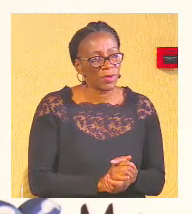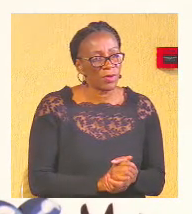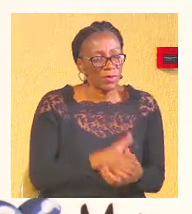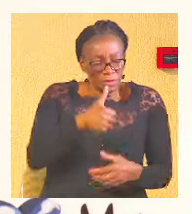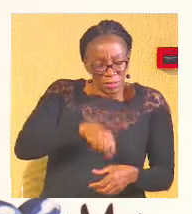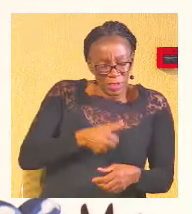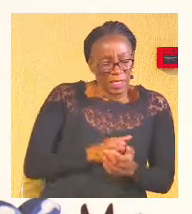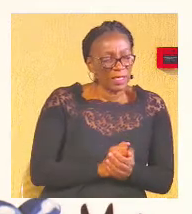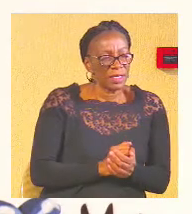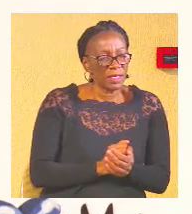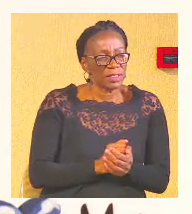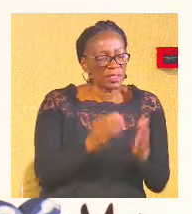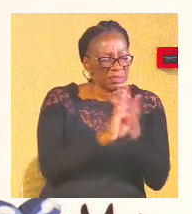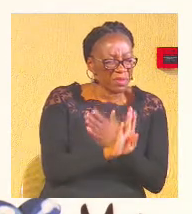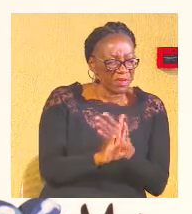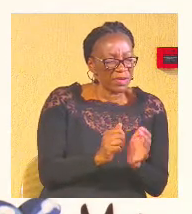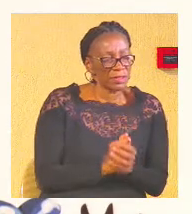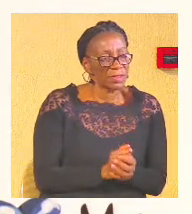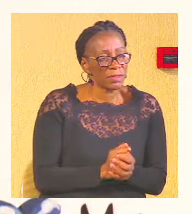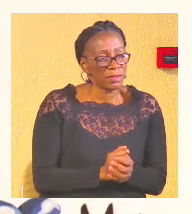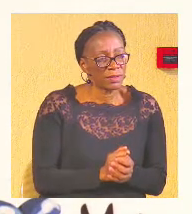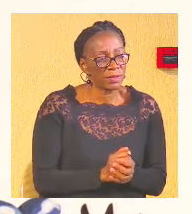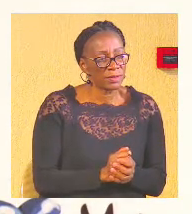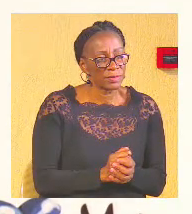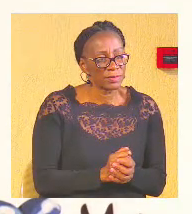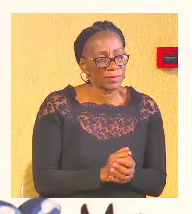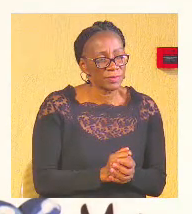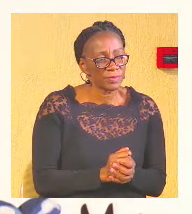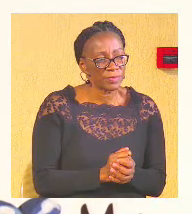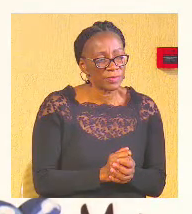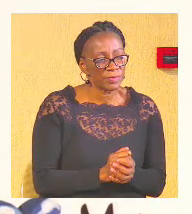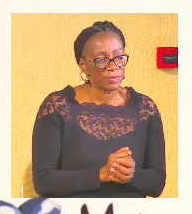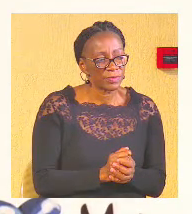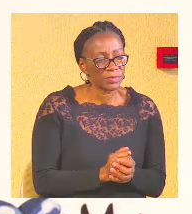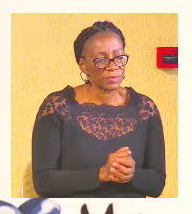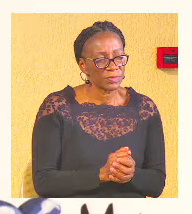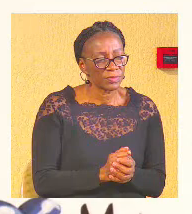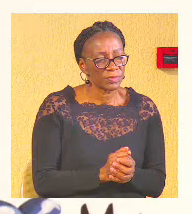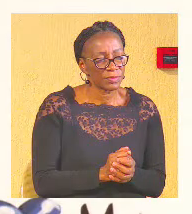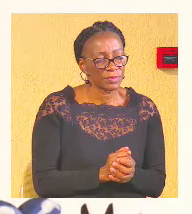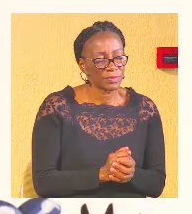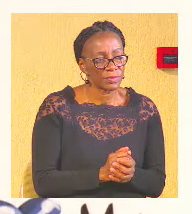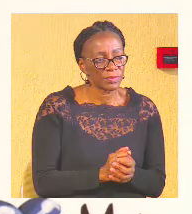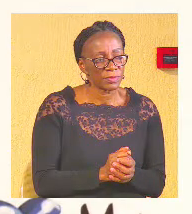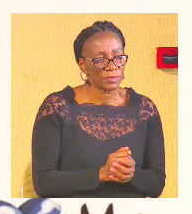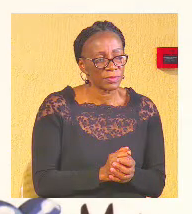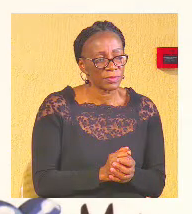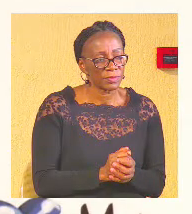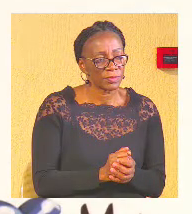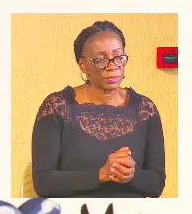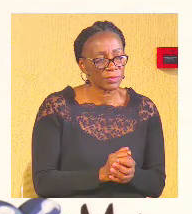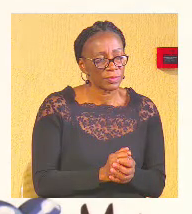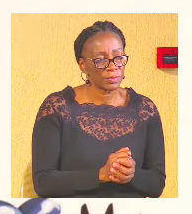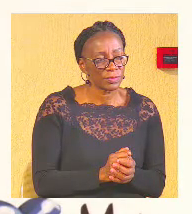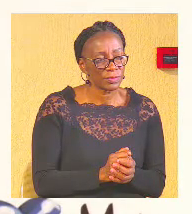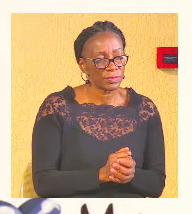on the attack rate that a country may experience. So we are